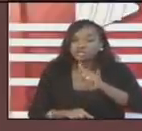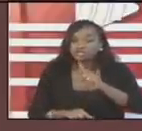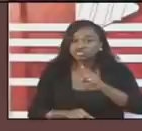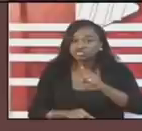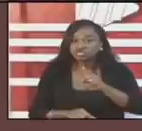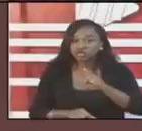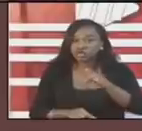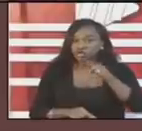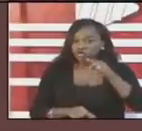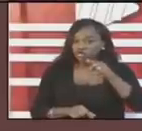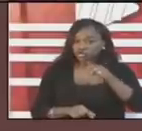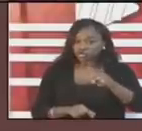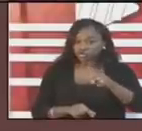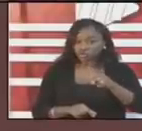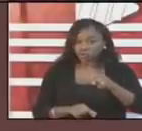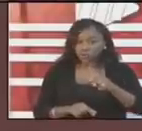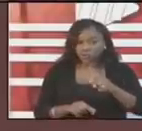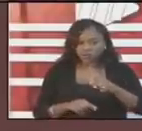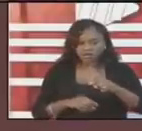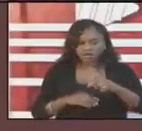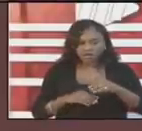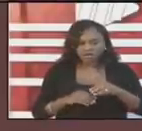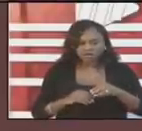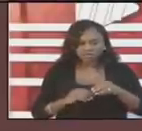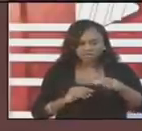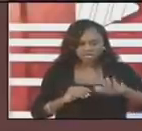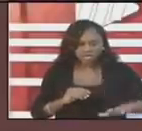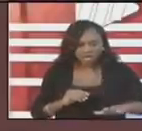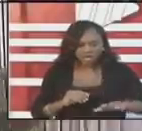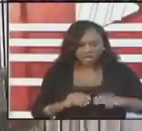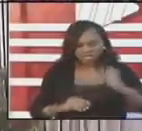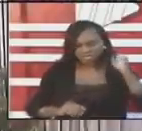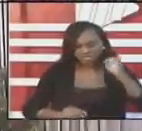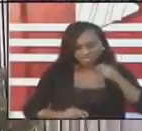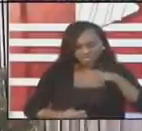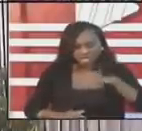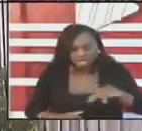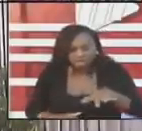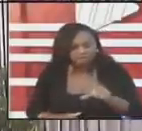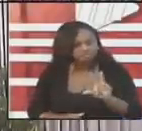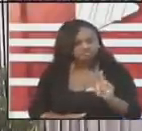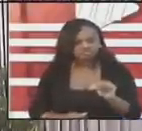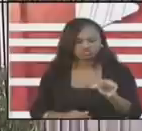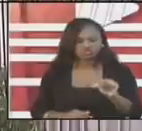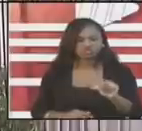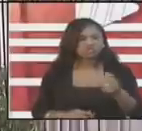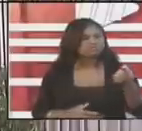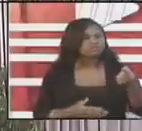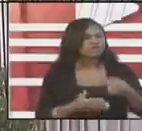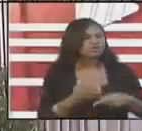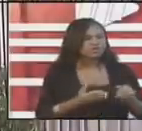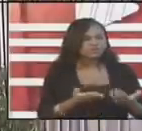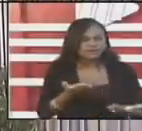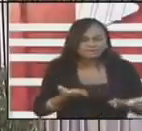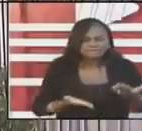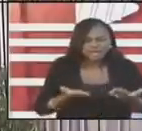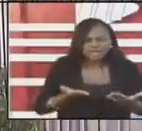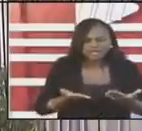feelings and your own stress does not pass on to your child. Ms. Campbell, what about the balance between study and